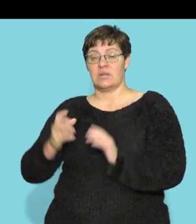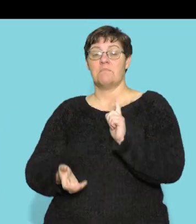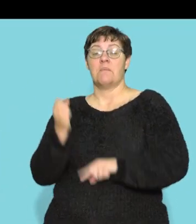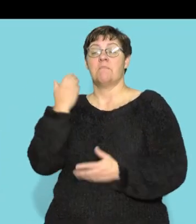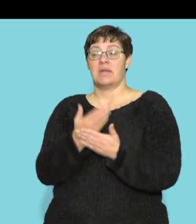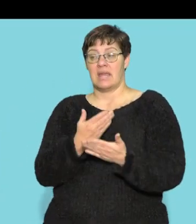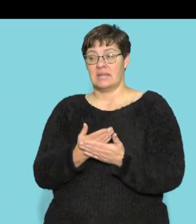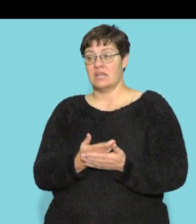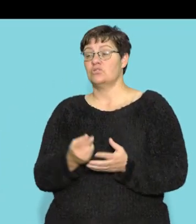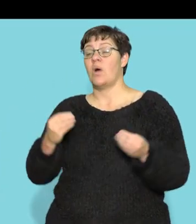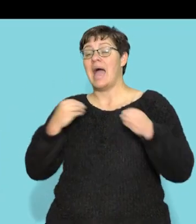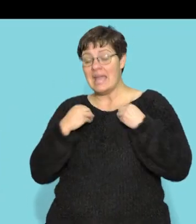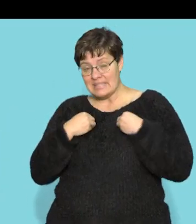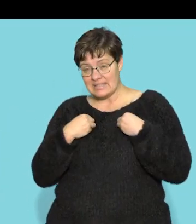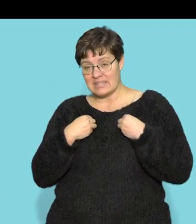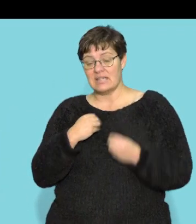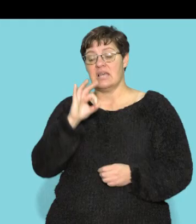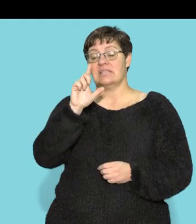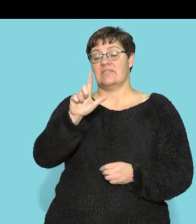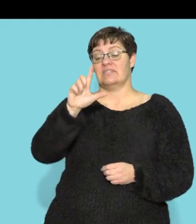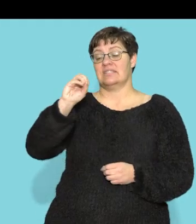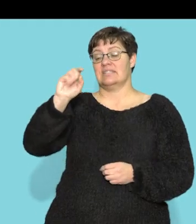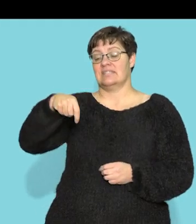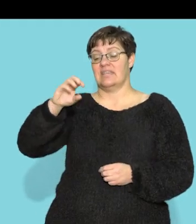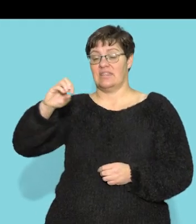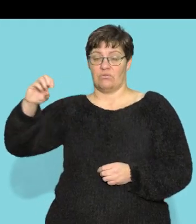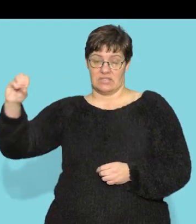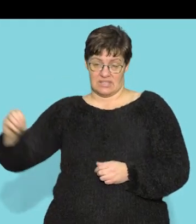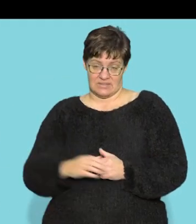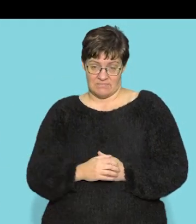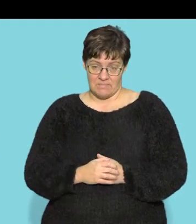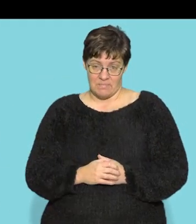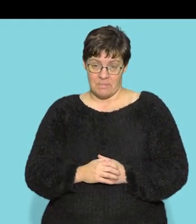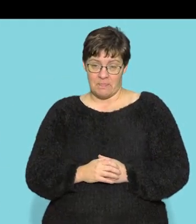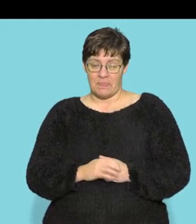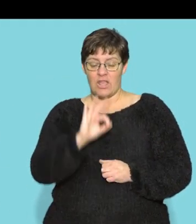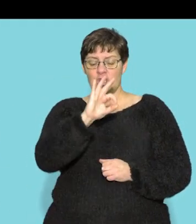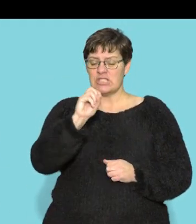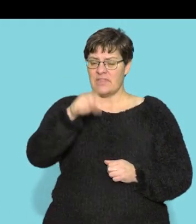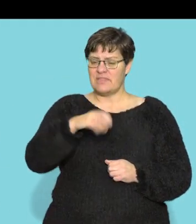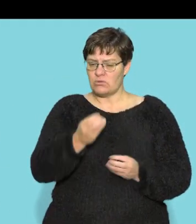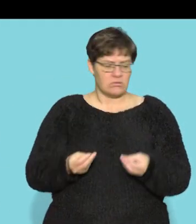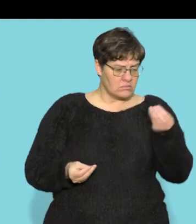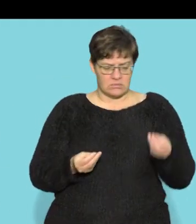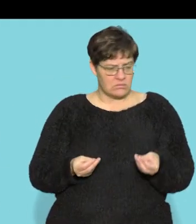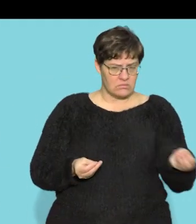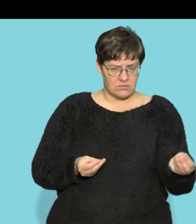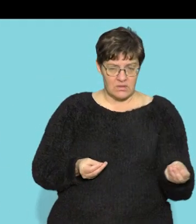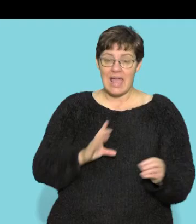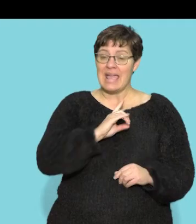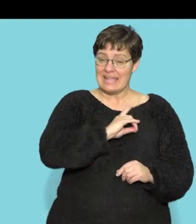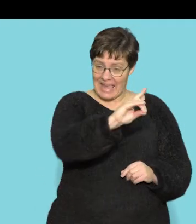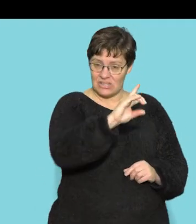Therefore, my financial asset is now 70,000. Where do I place the 30,000? Under cash and